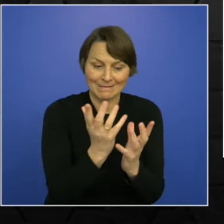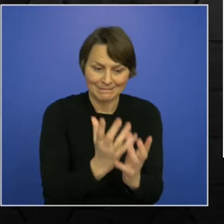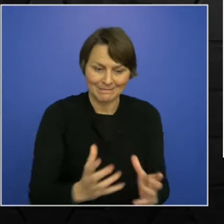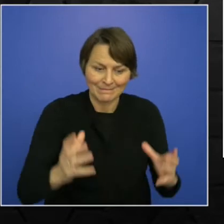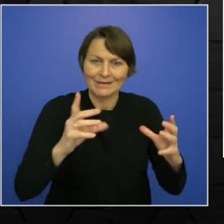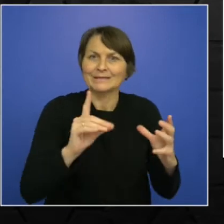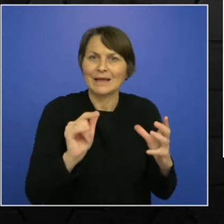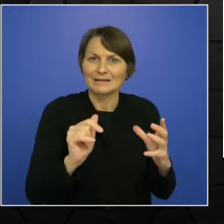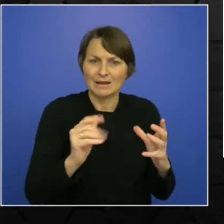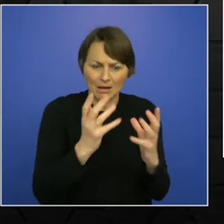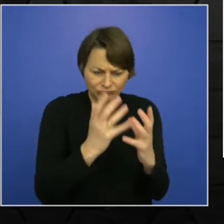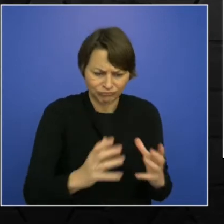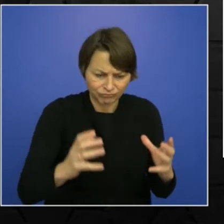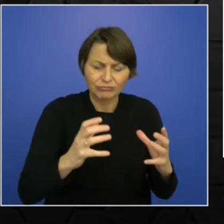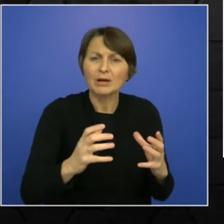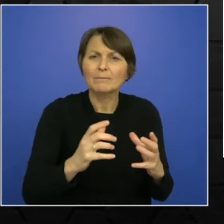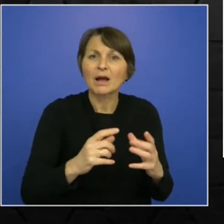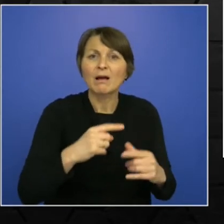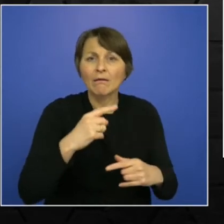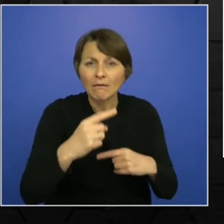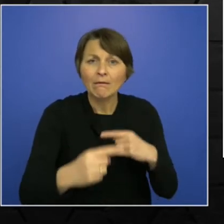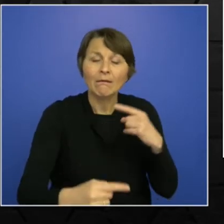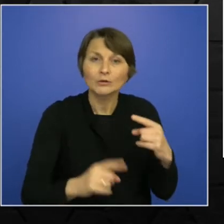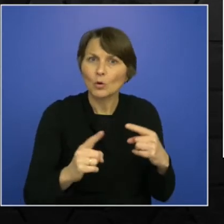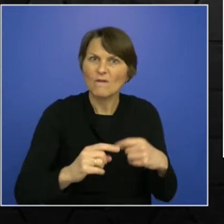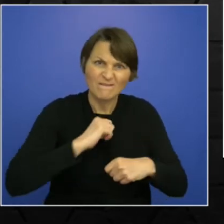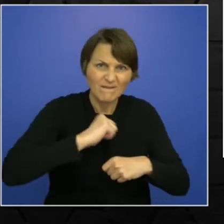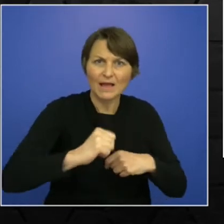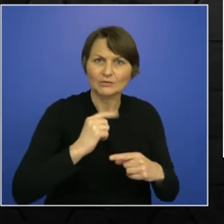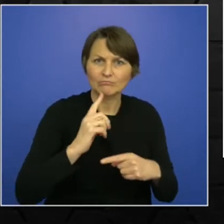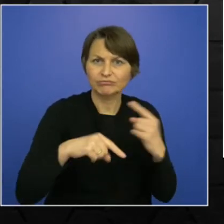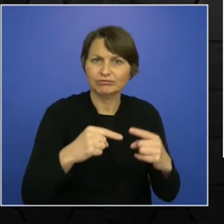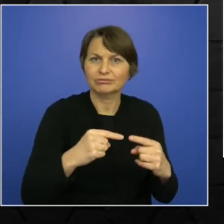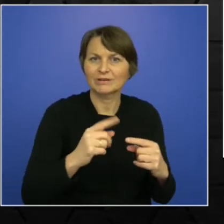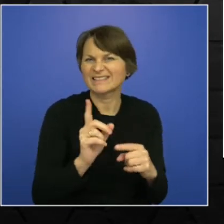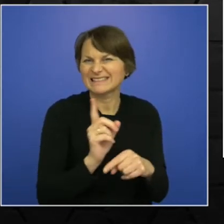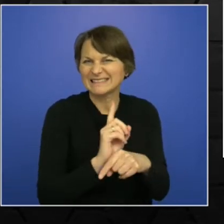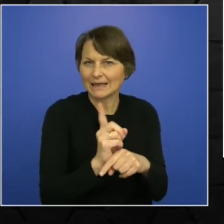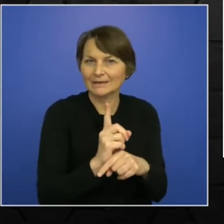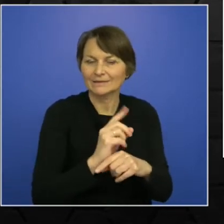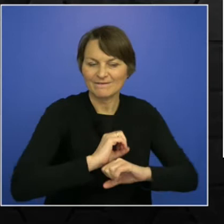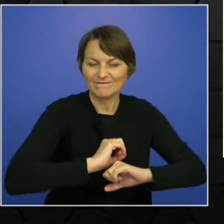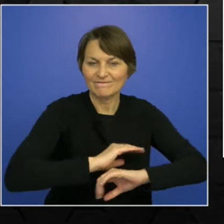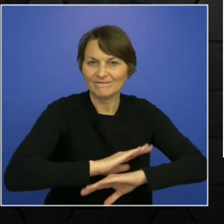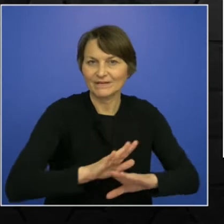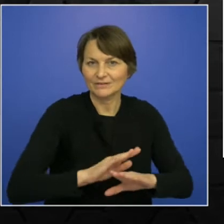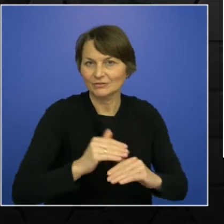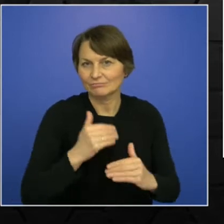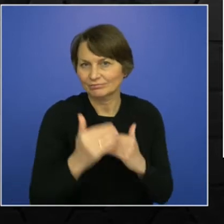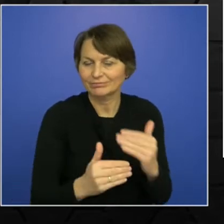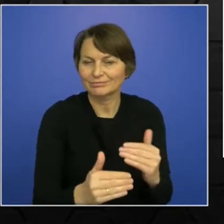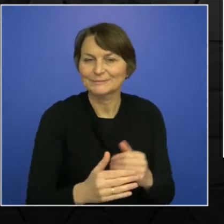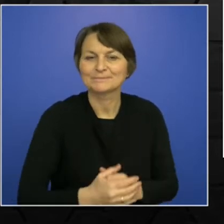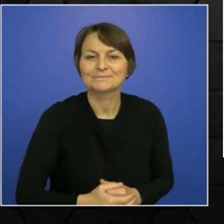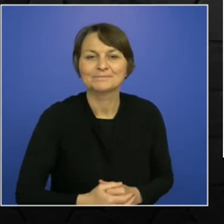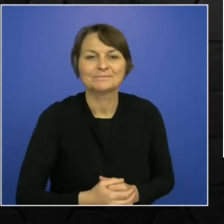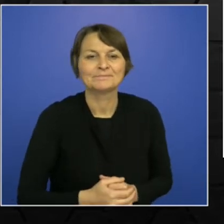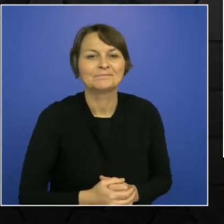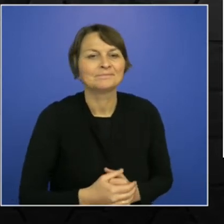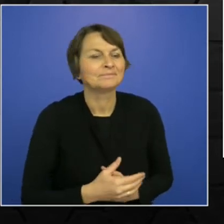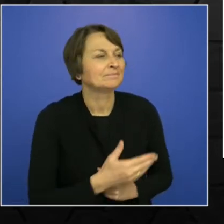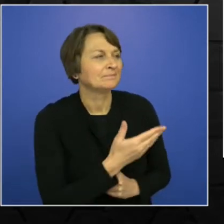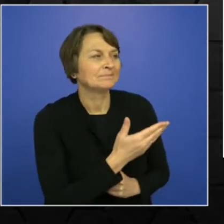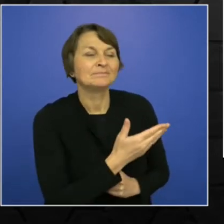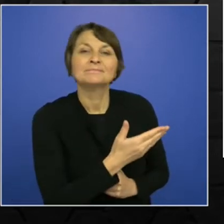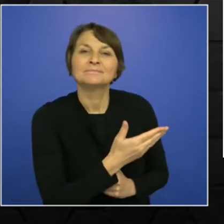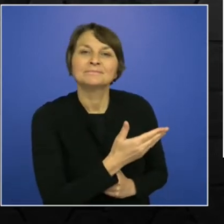of seconds. Okay, so these are the brief features which we can leverage the power of cognitive services